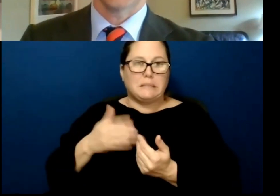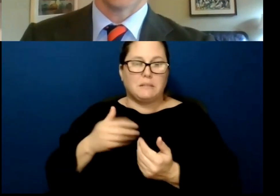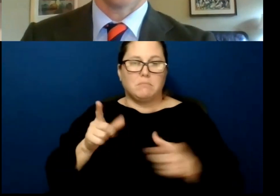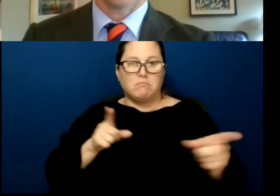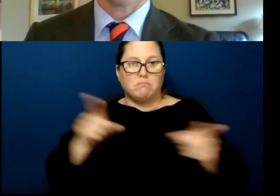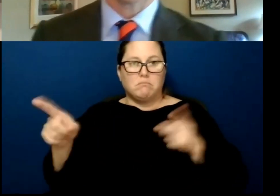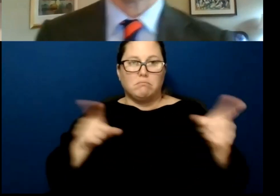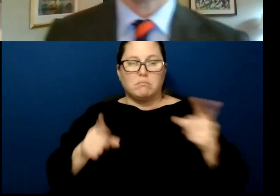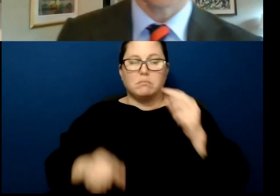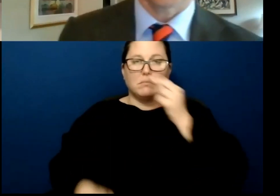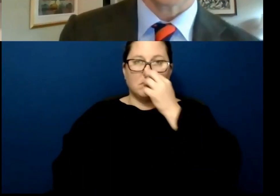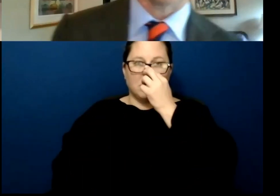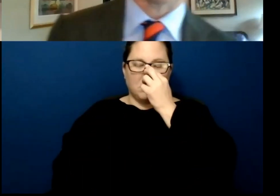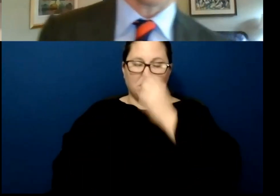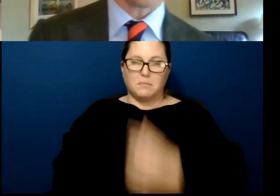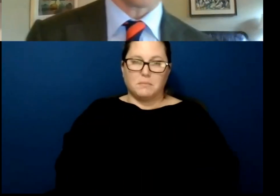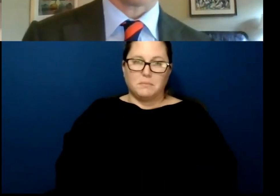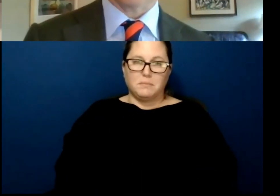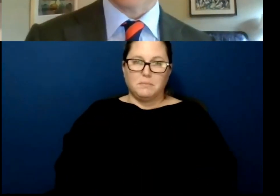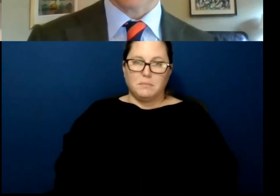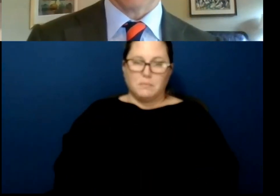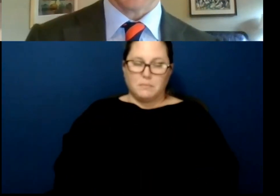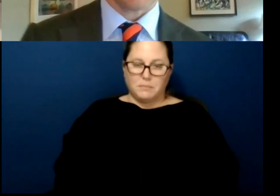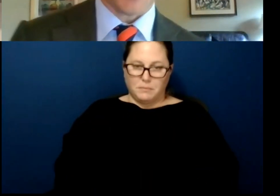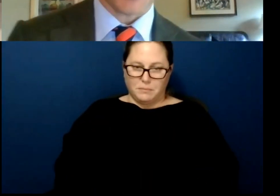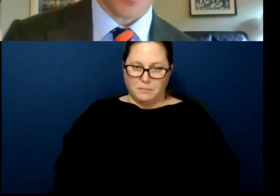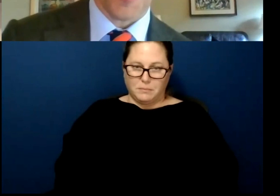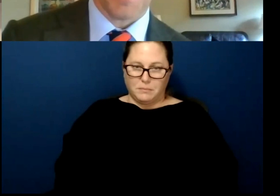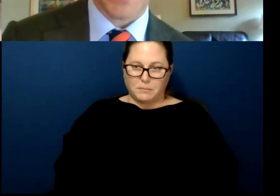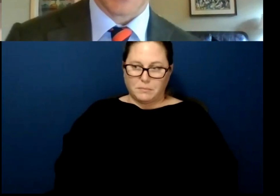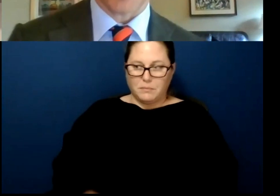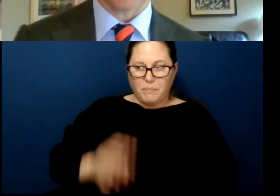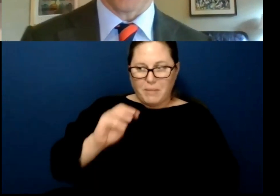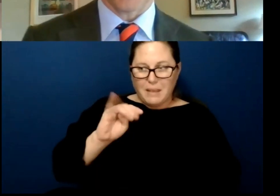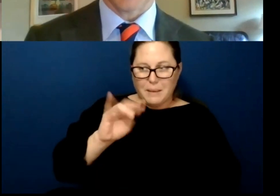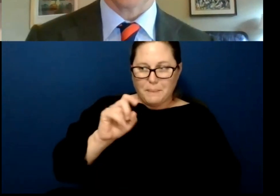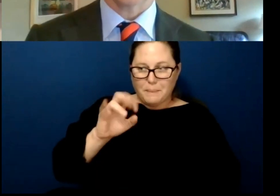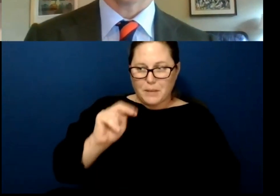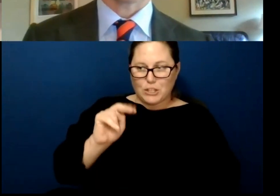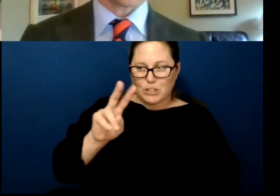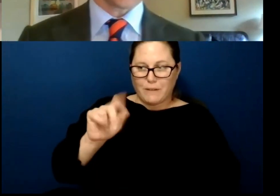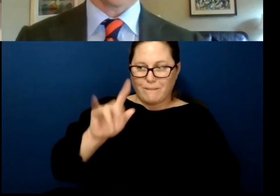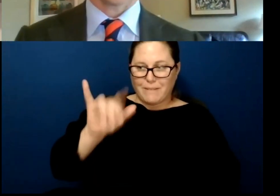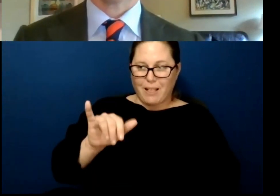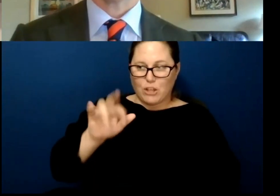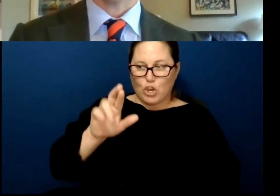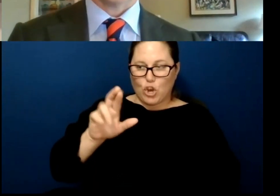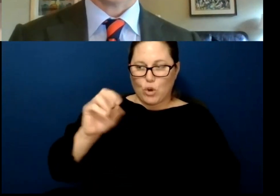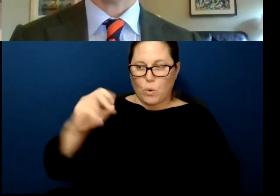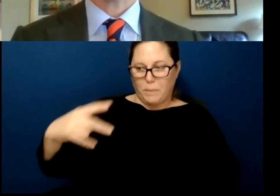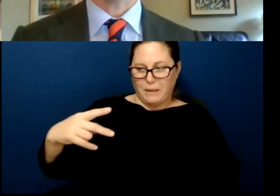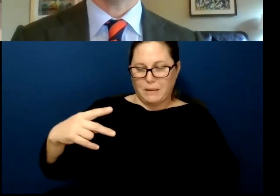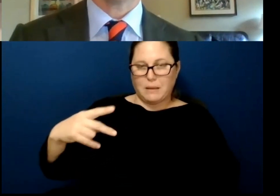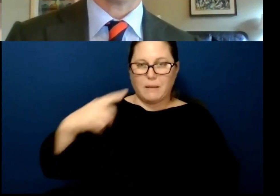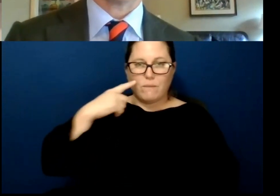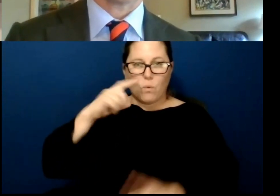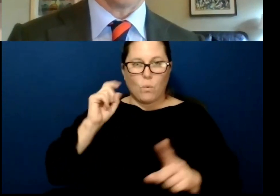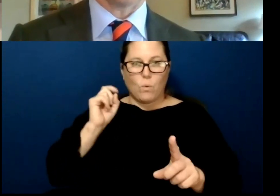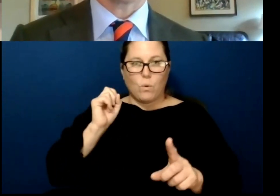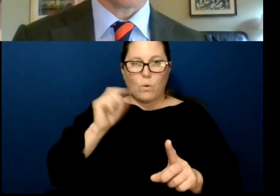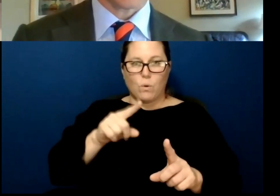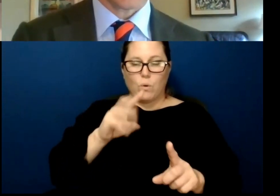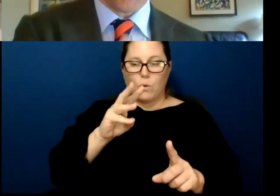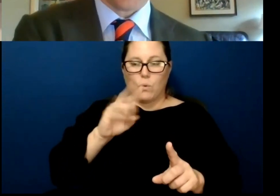that answer. We have a question from Grishma Parmar. I believe it's Mission Valley ROP in California, for Dr. Williams. How do you